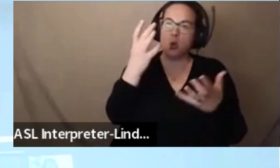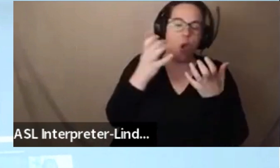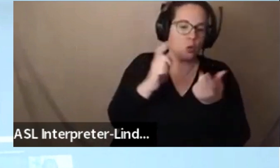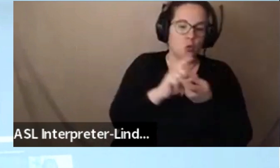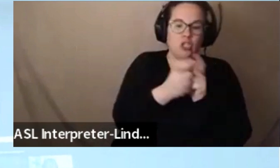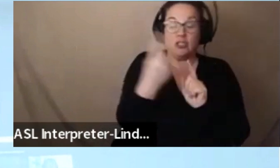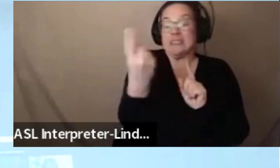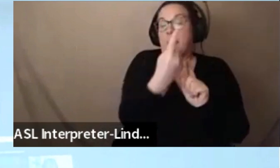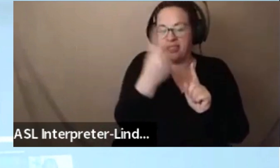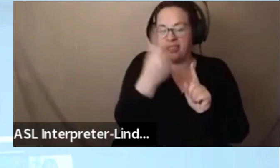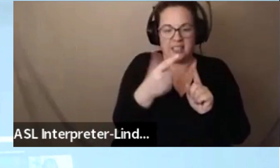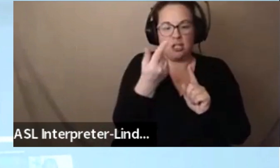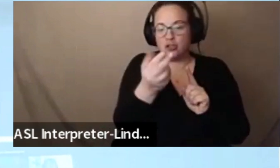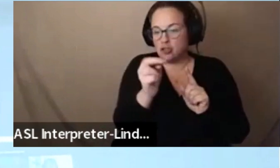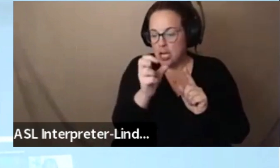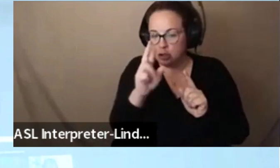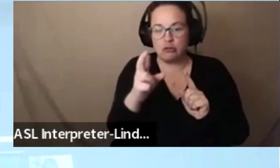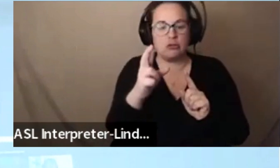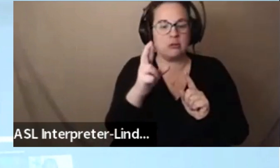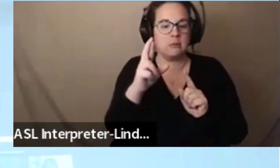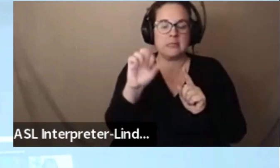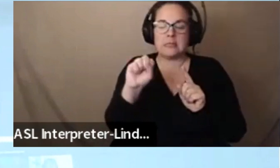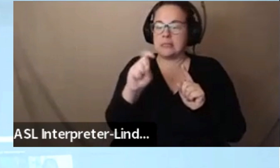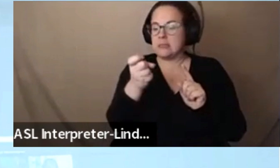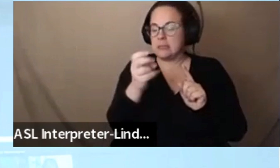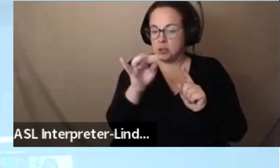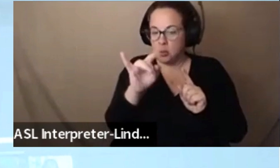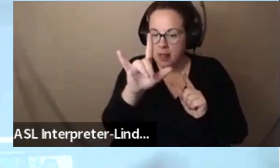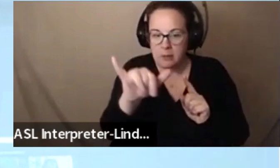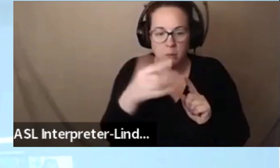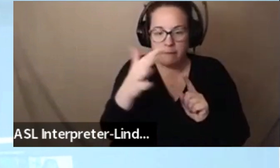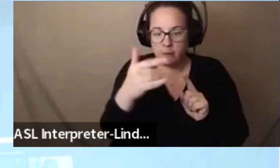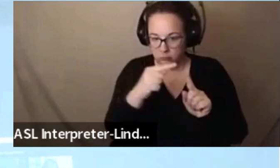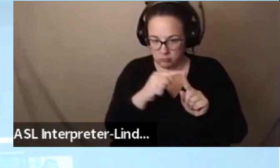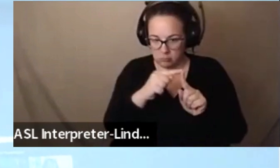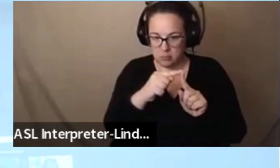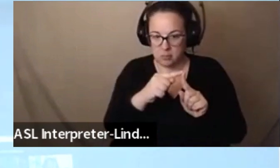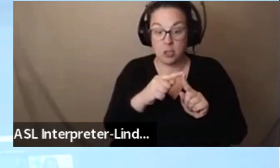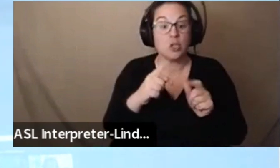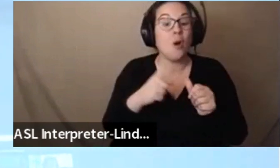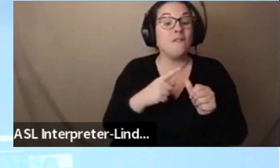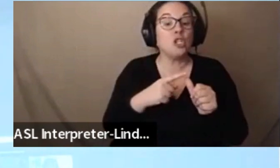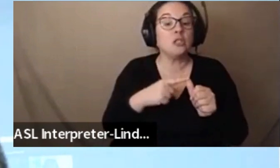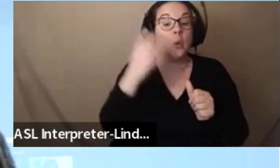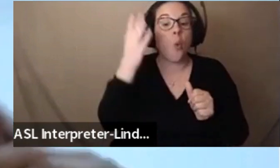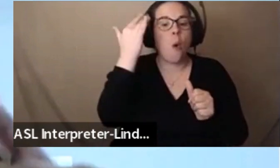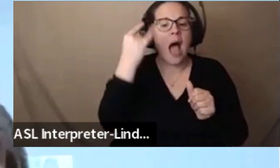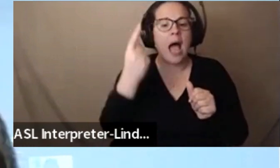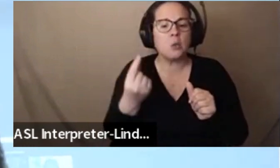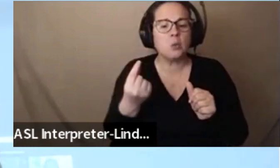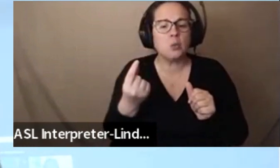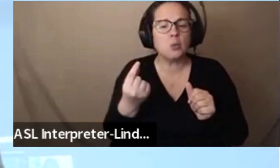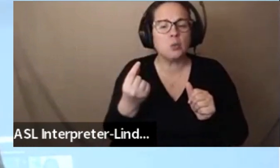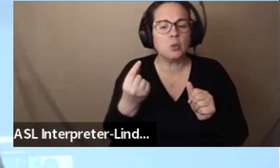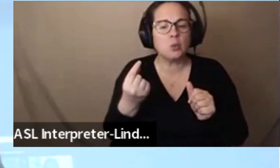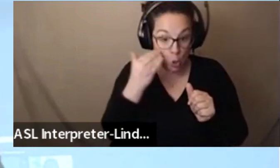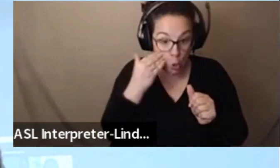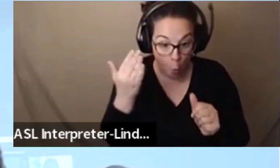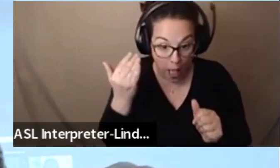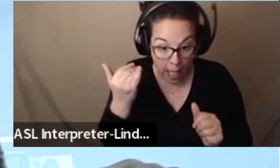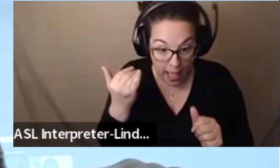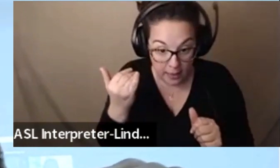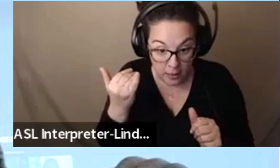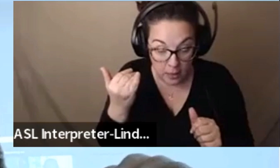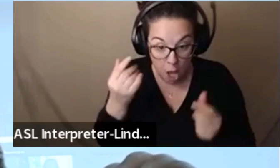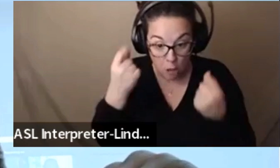traditional gender perception of this character, or any perception of the character. So why are you doing that?